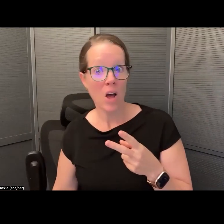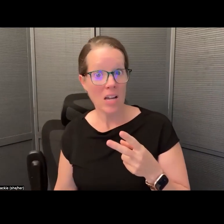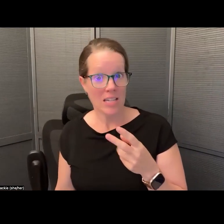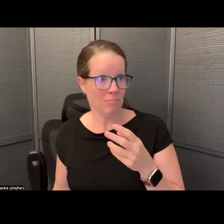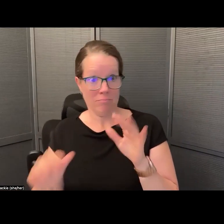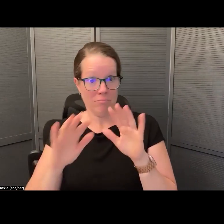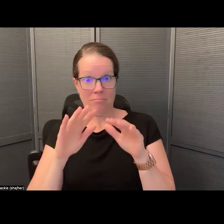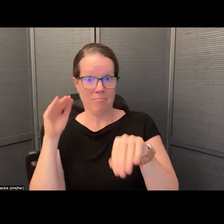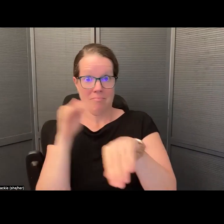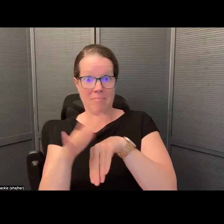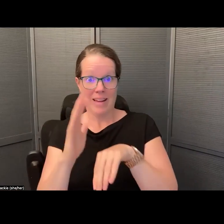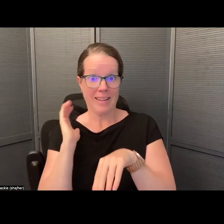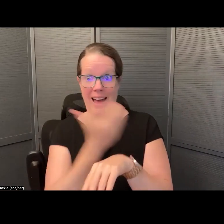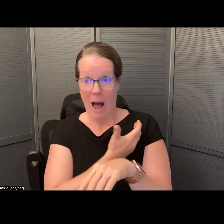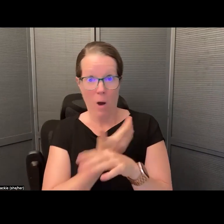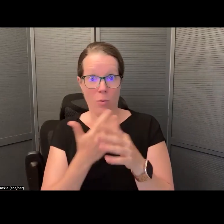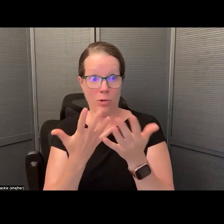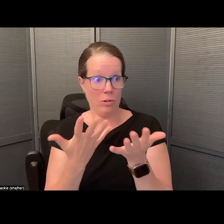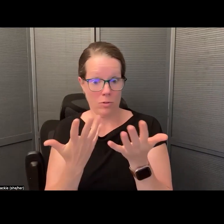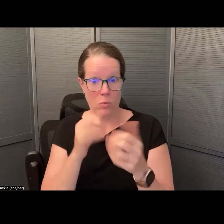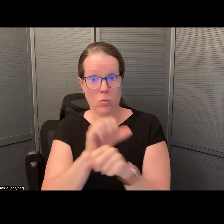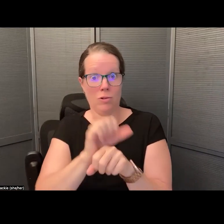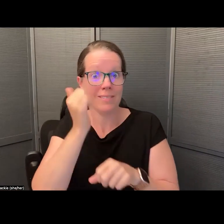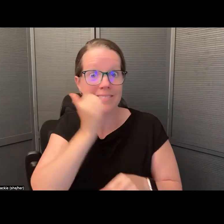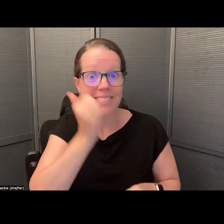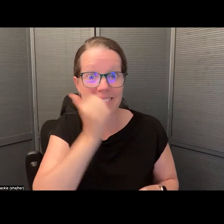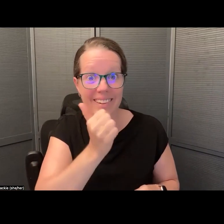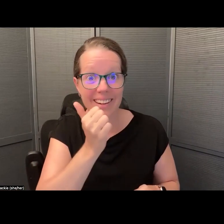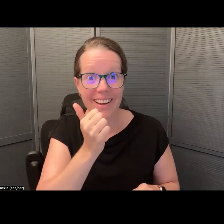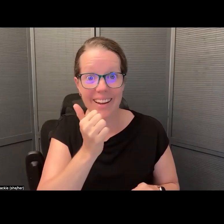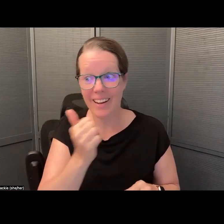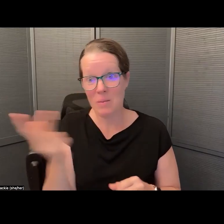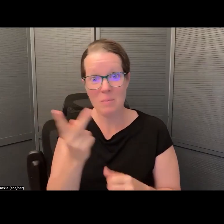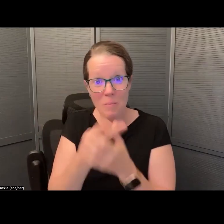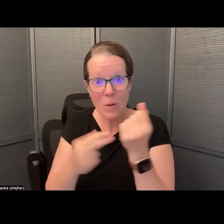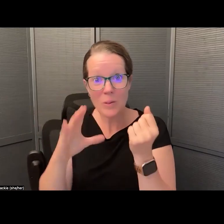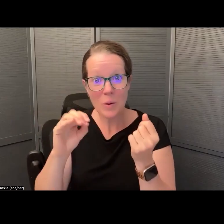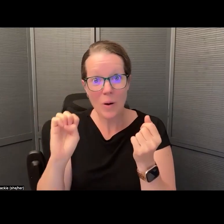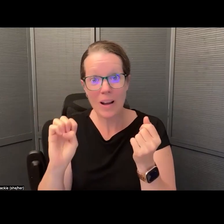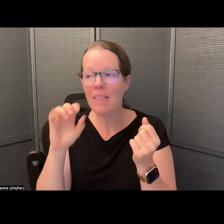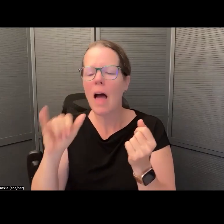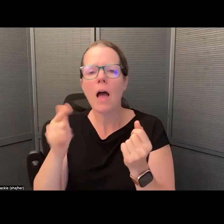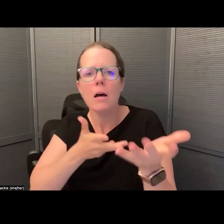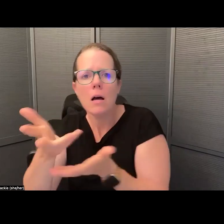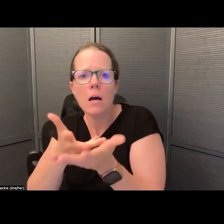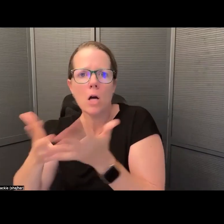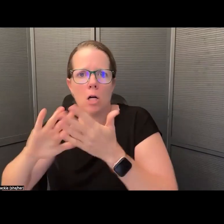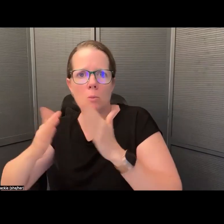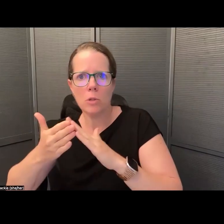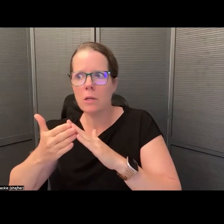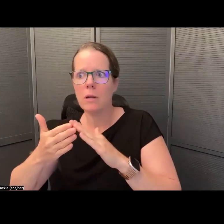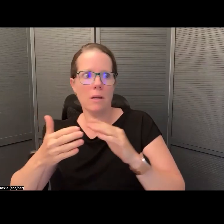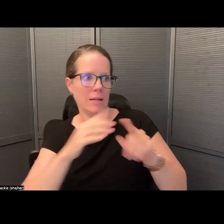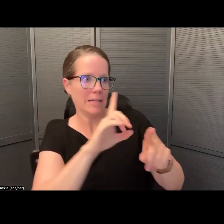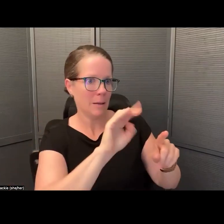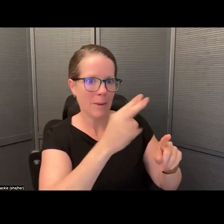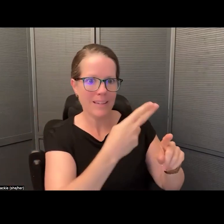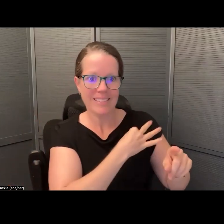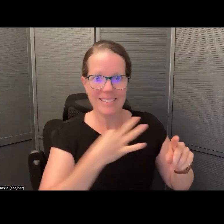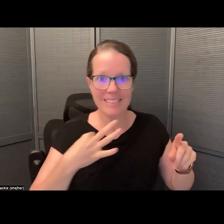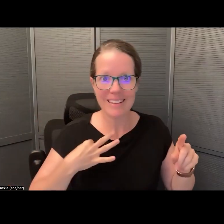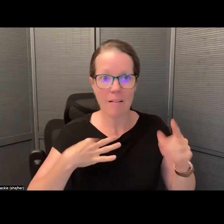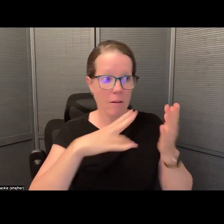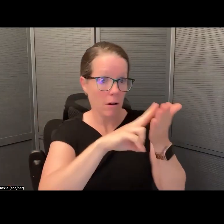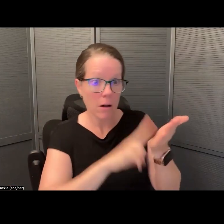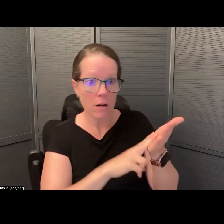means actively engaging the people who will ultimately use and benefit from this work. So that's DMH's staff, our contracted and